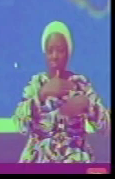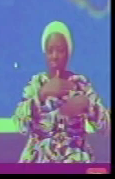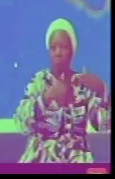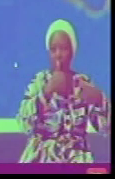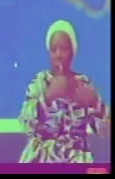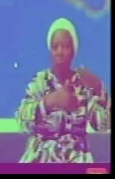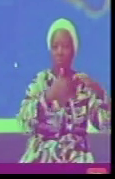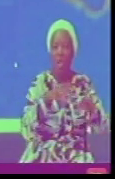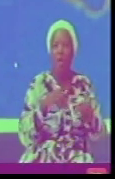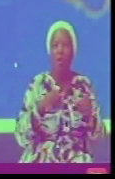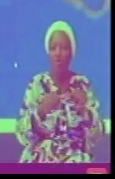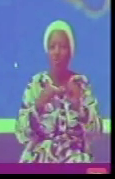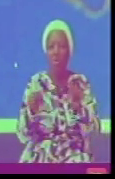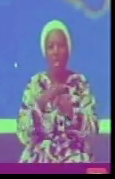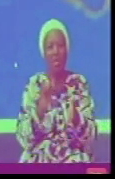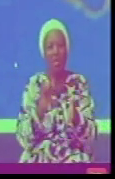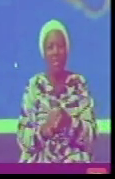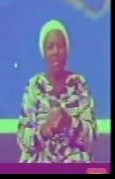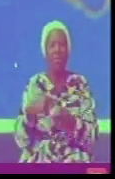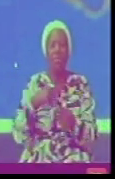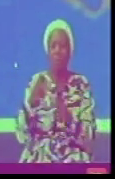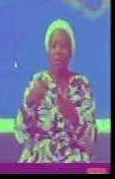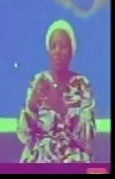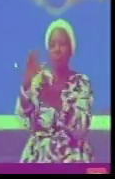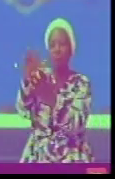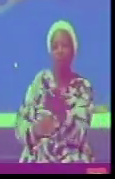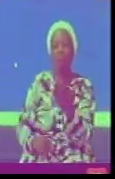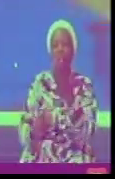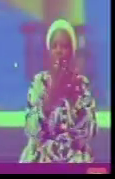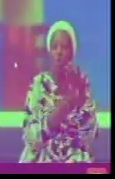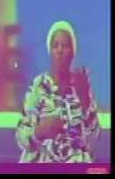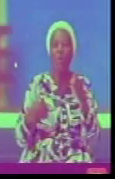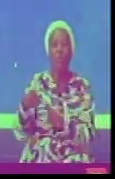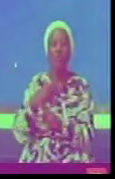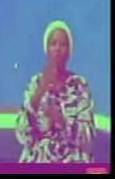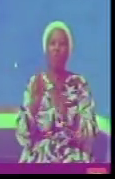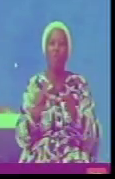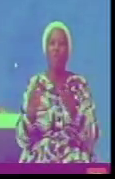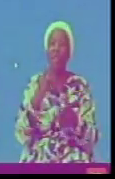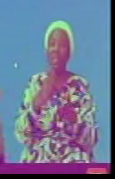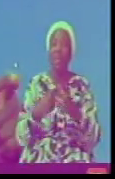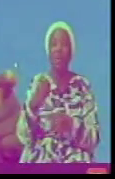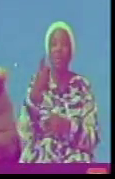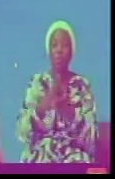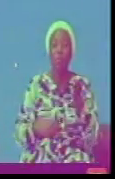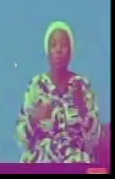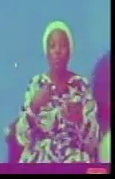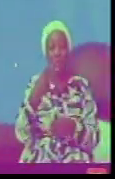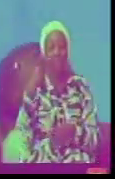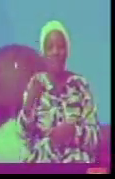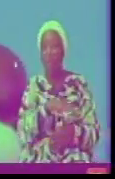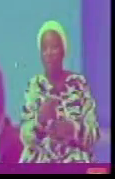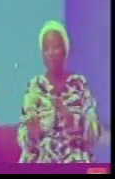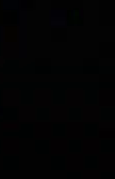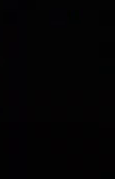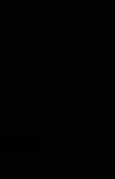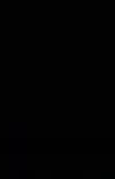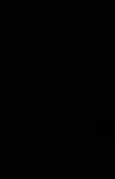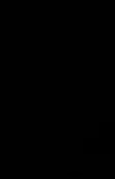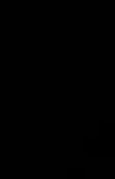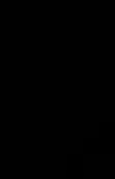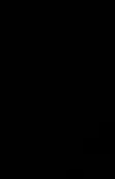discouragement. And it goes on and on and on. We're copycats. What we see other people